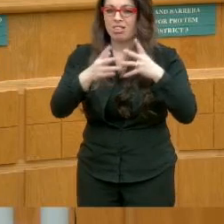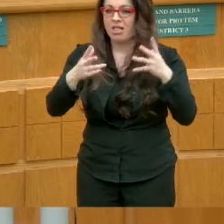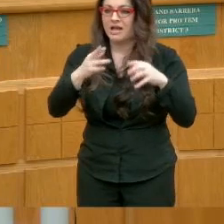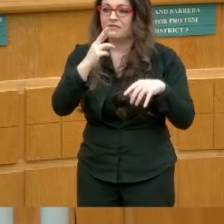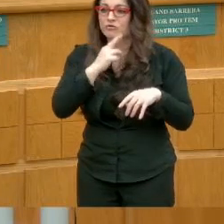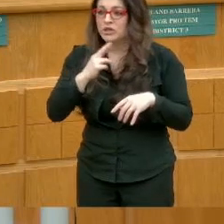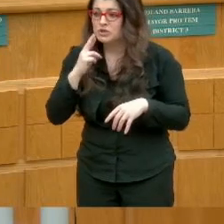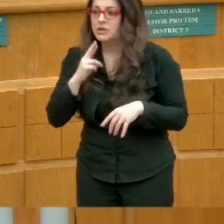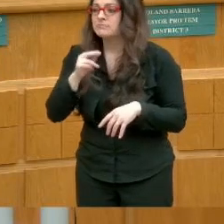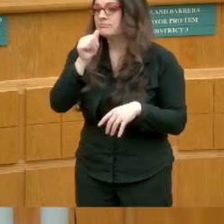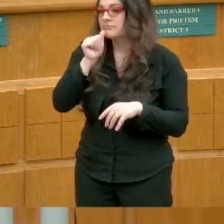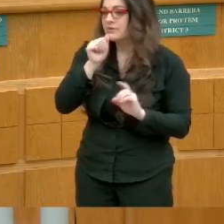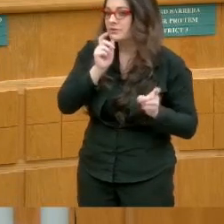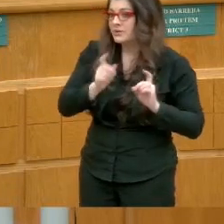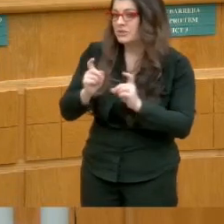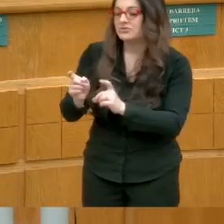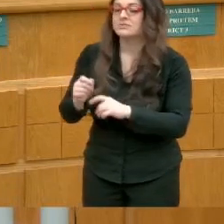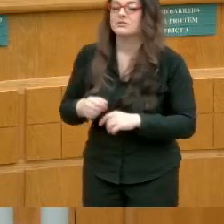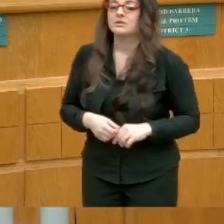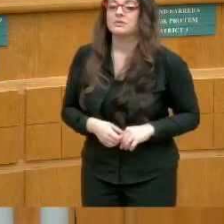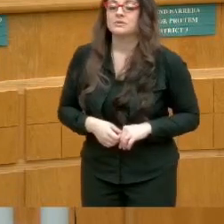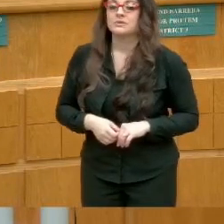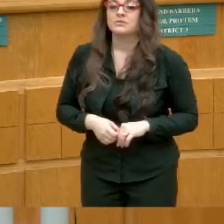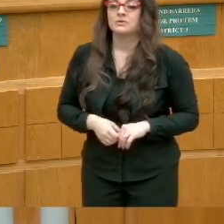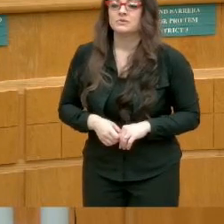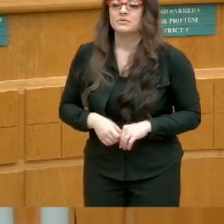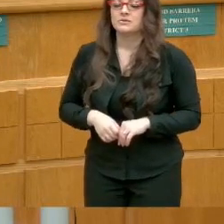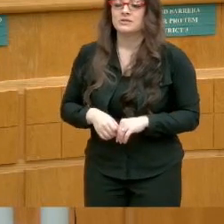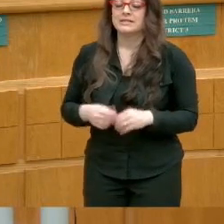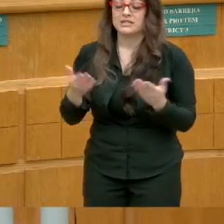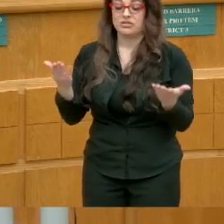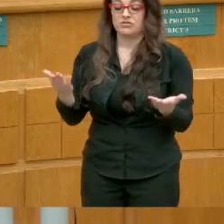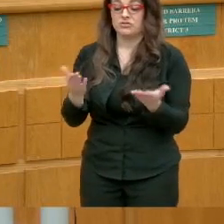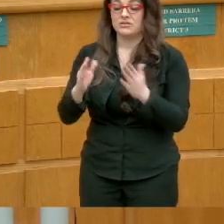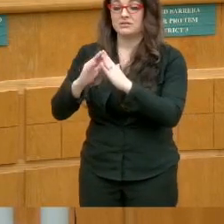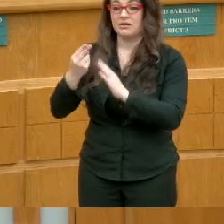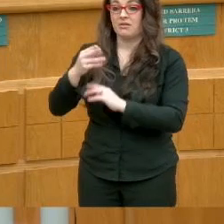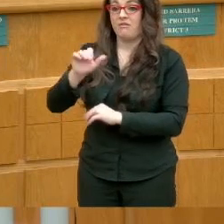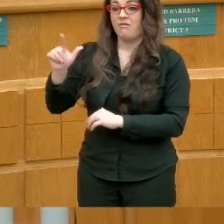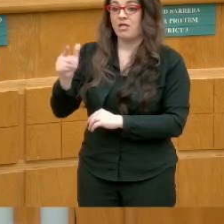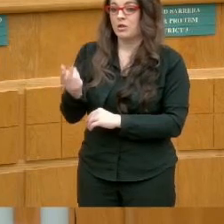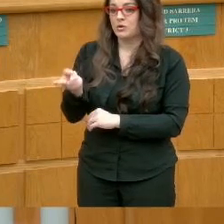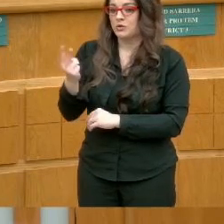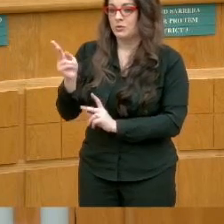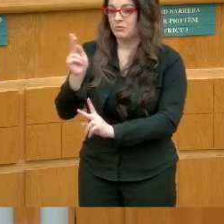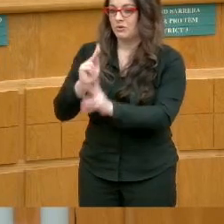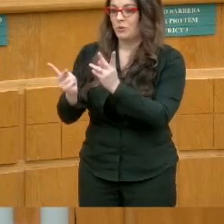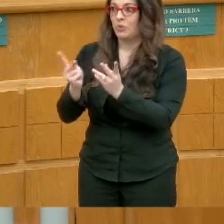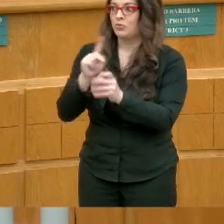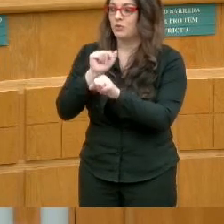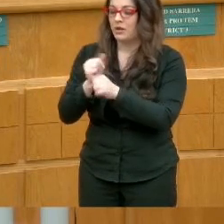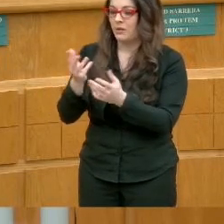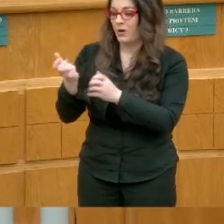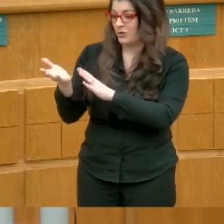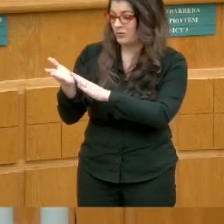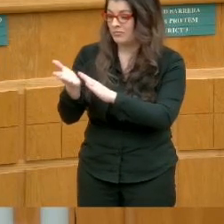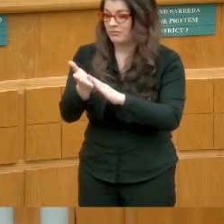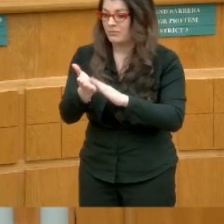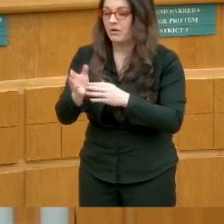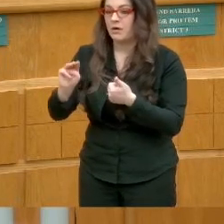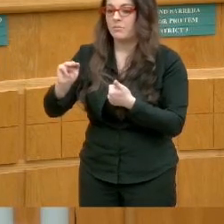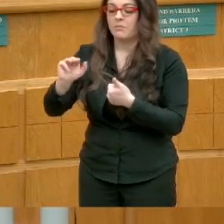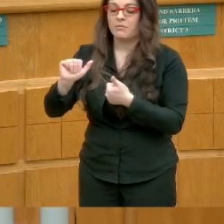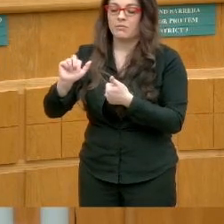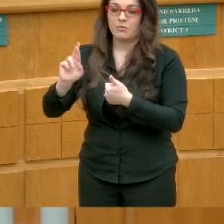or private donations from folks. Here at City Hall for this week, we've had 2 people that we want to recognize. Margarita